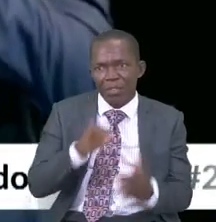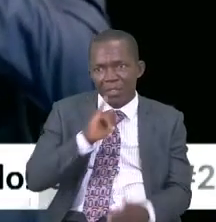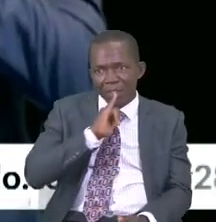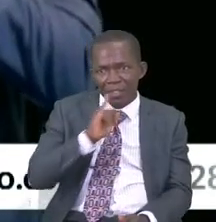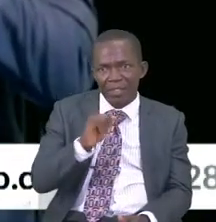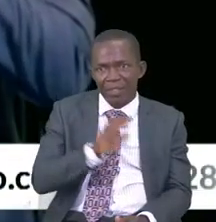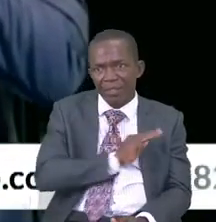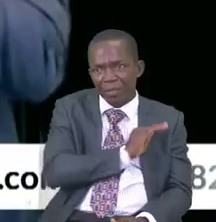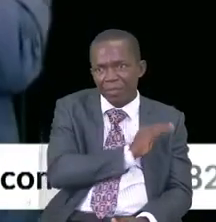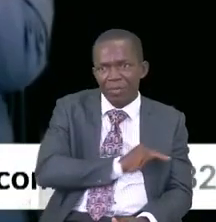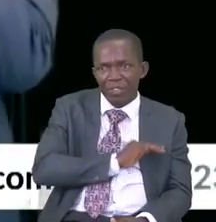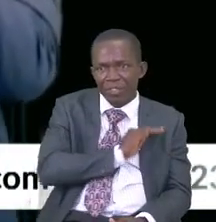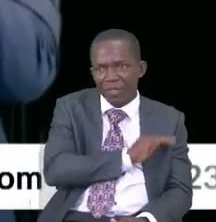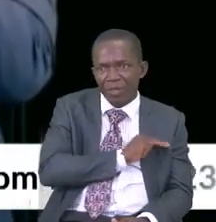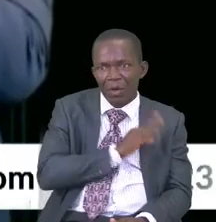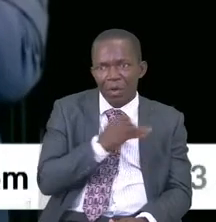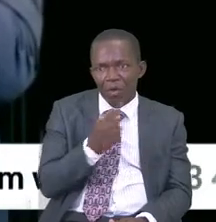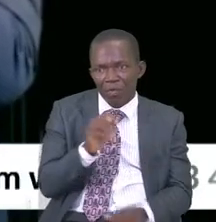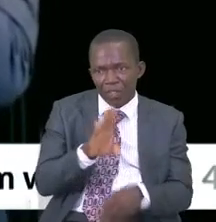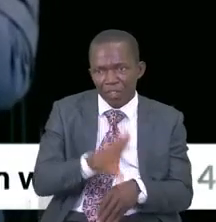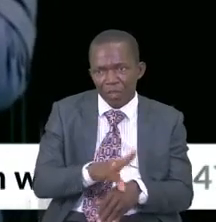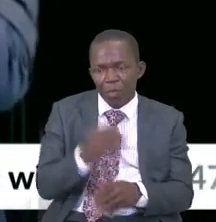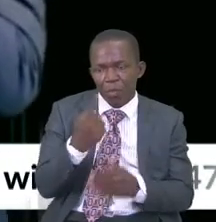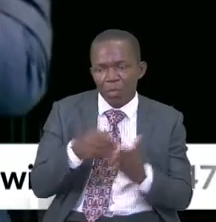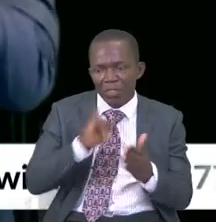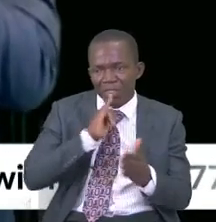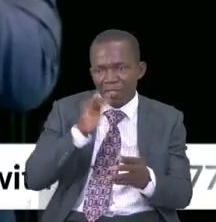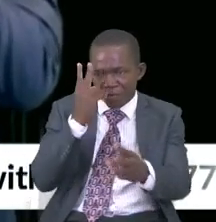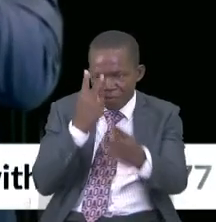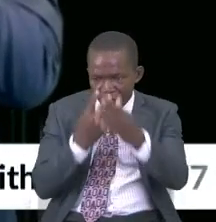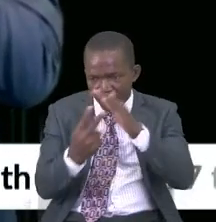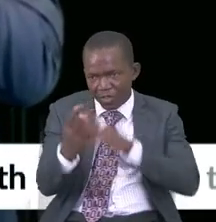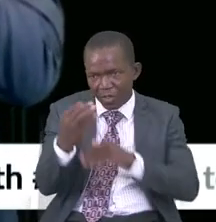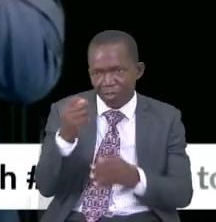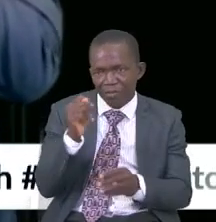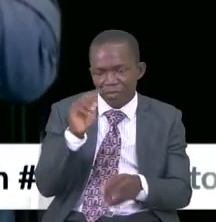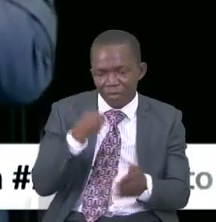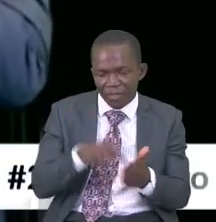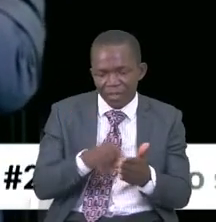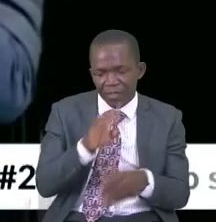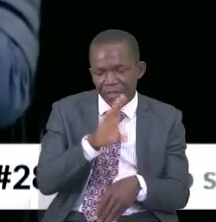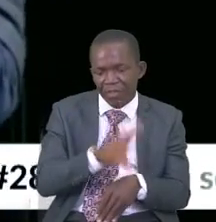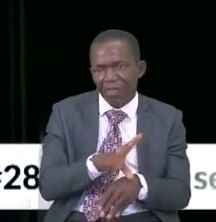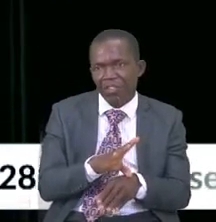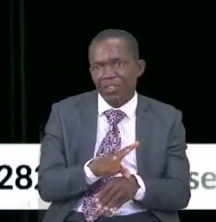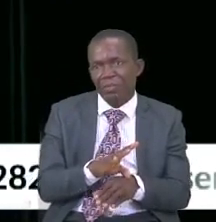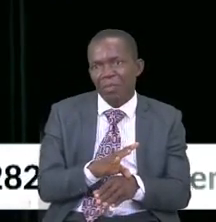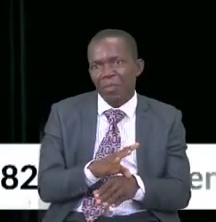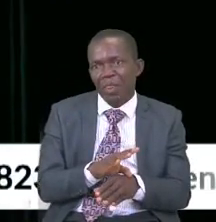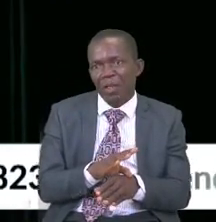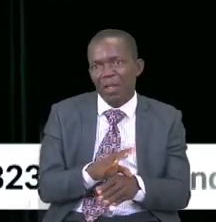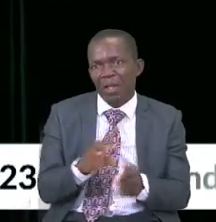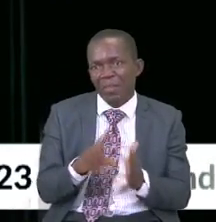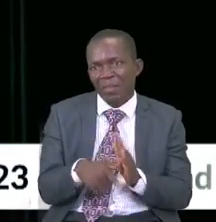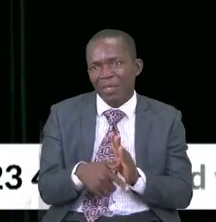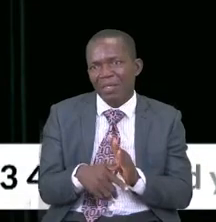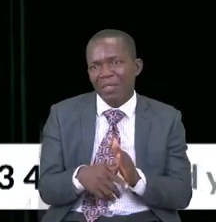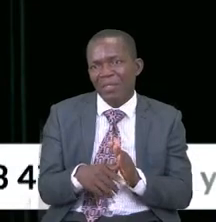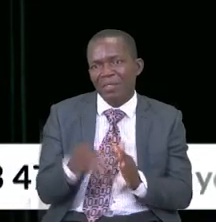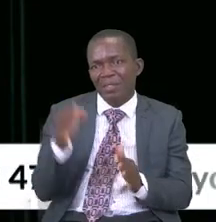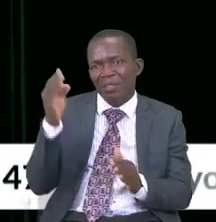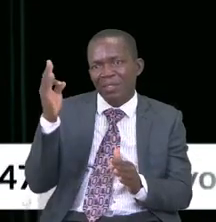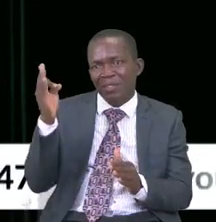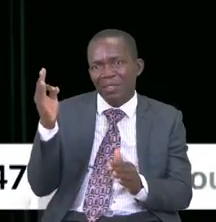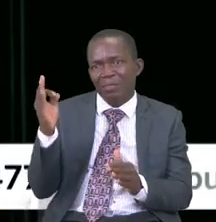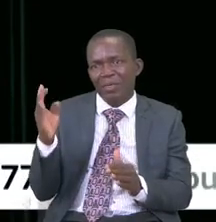church? What's the vision of this church? And the pastor said,